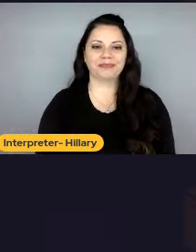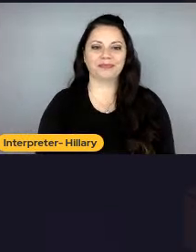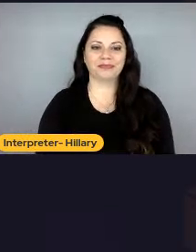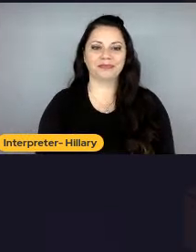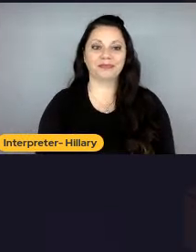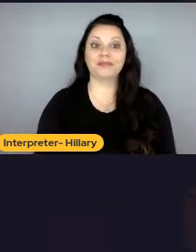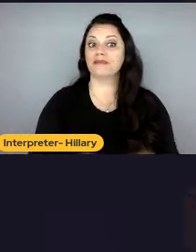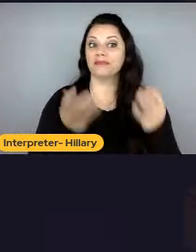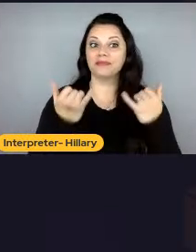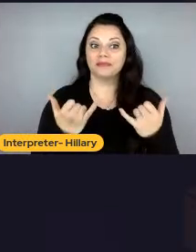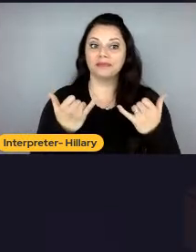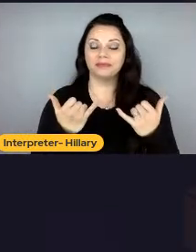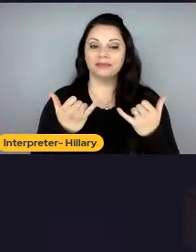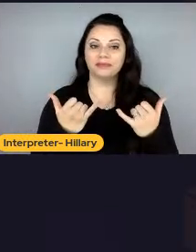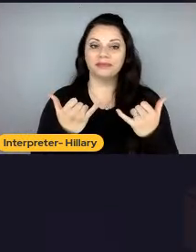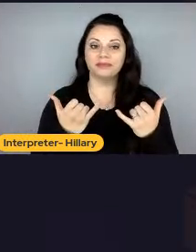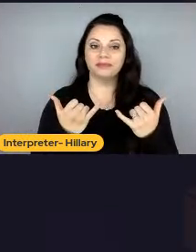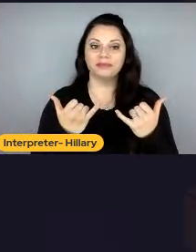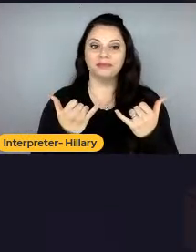And now we will